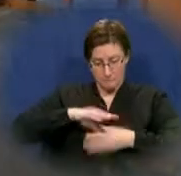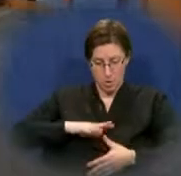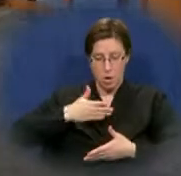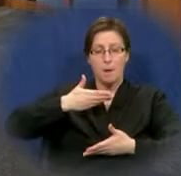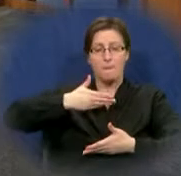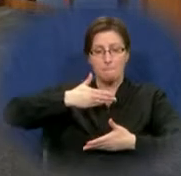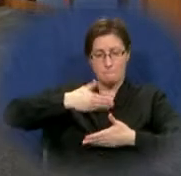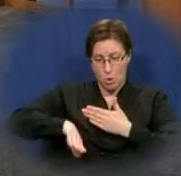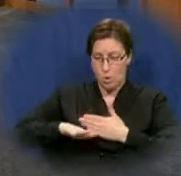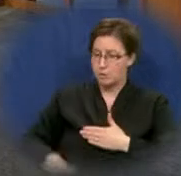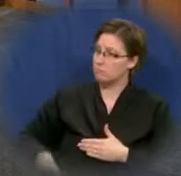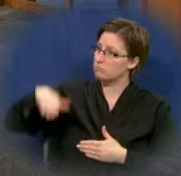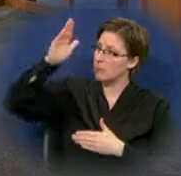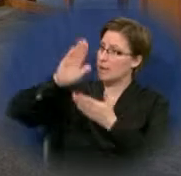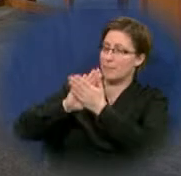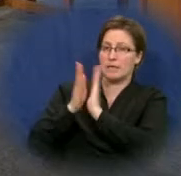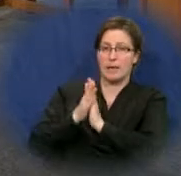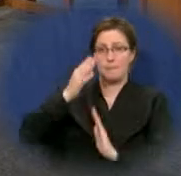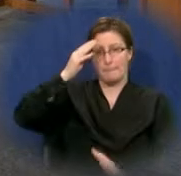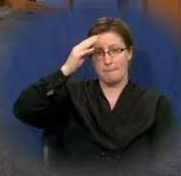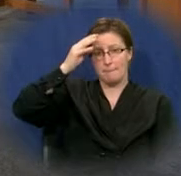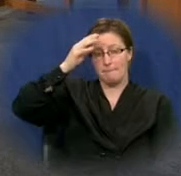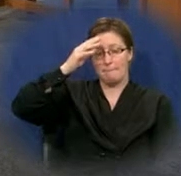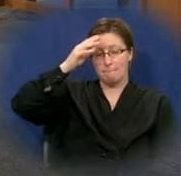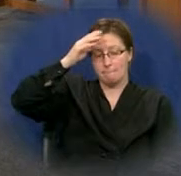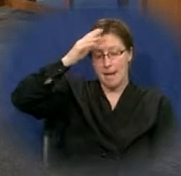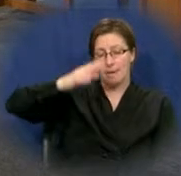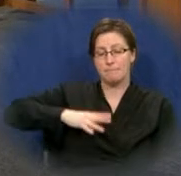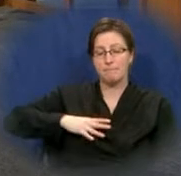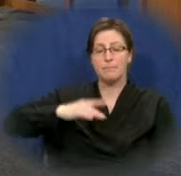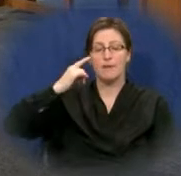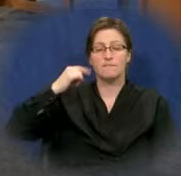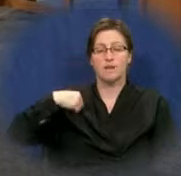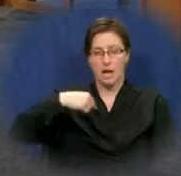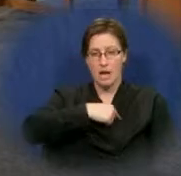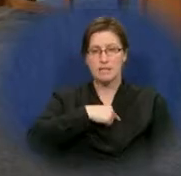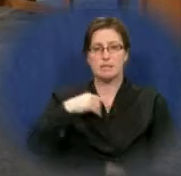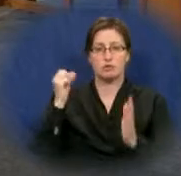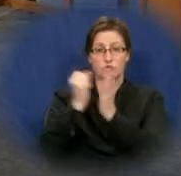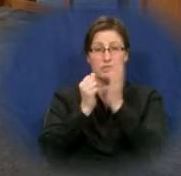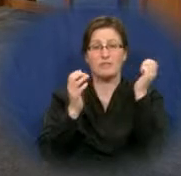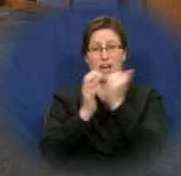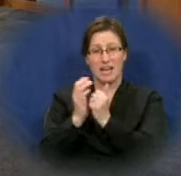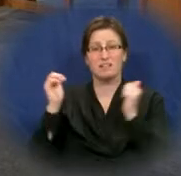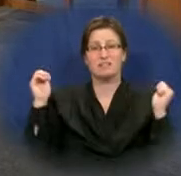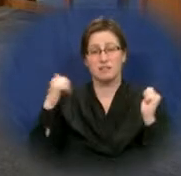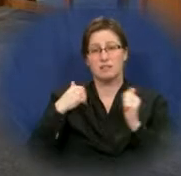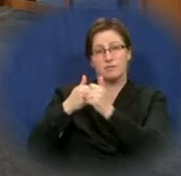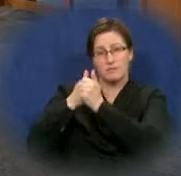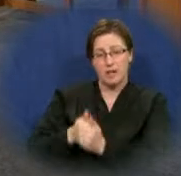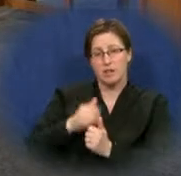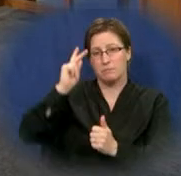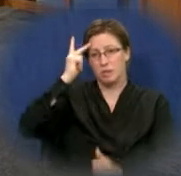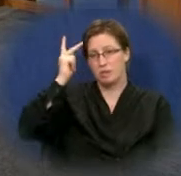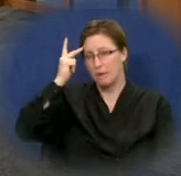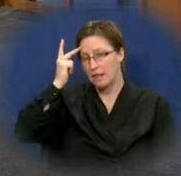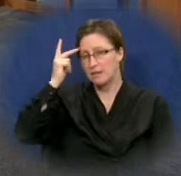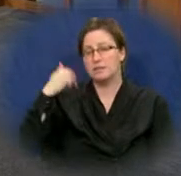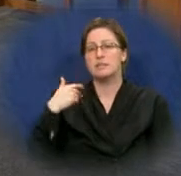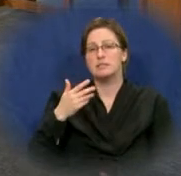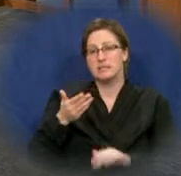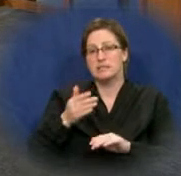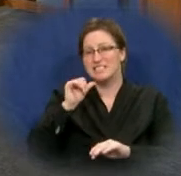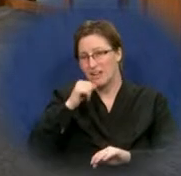was incarnate of the Virgin Mary and became man. For our sake he was crucified under Pontius Pilate. He suffered death and